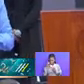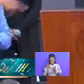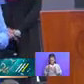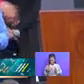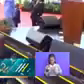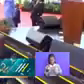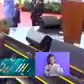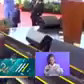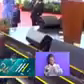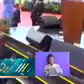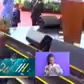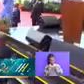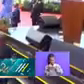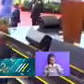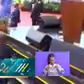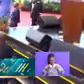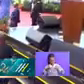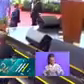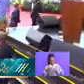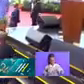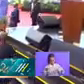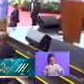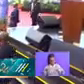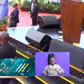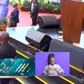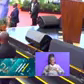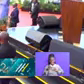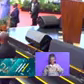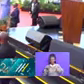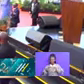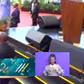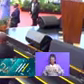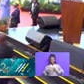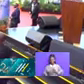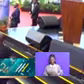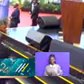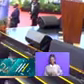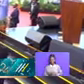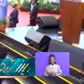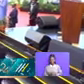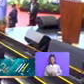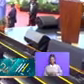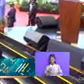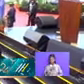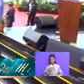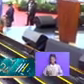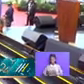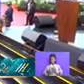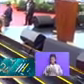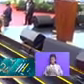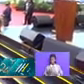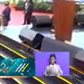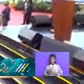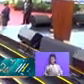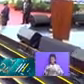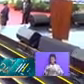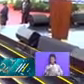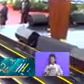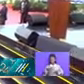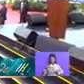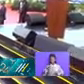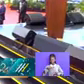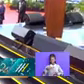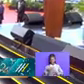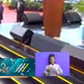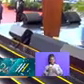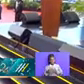explained all of you should stay here and catch it somebody say catch it the Lord showed me in the Realms of the spirit